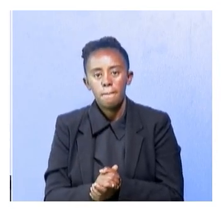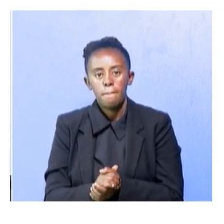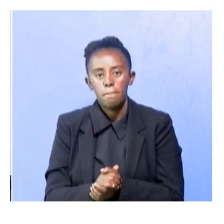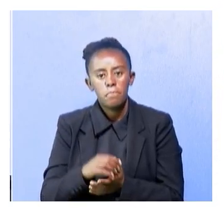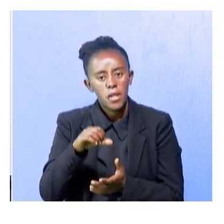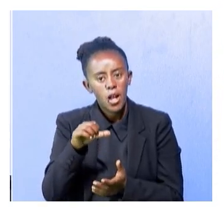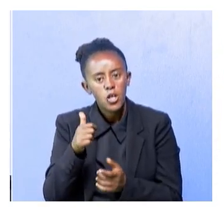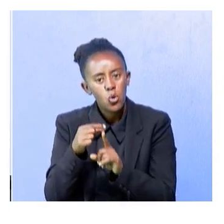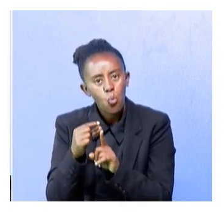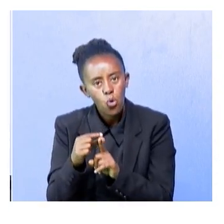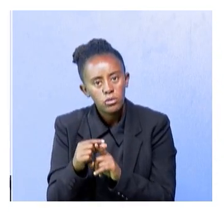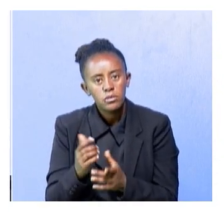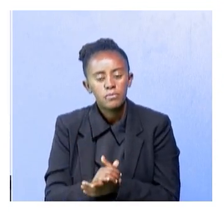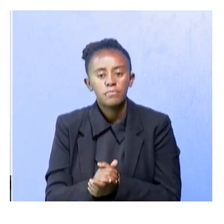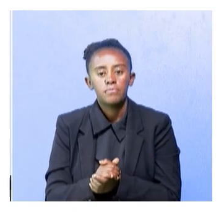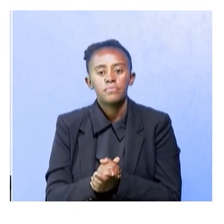In other words, it's